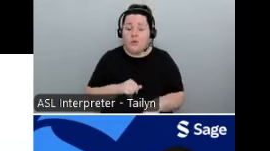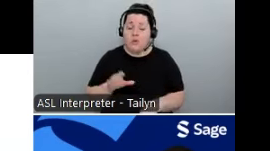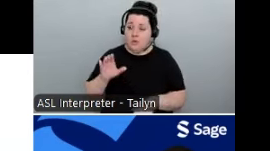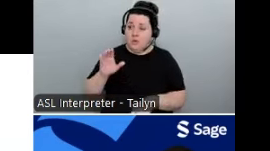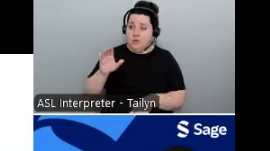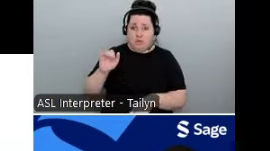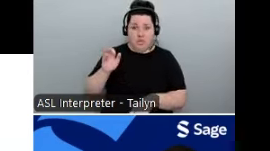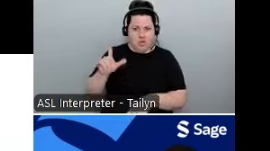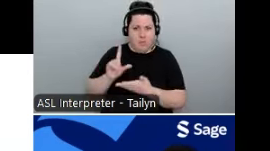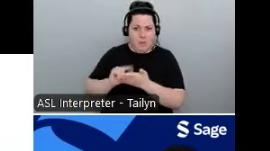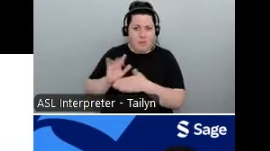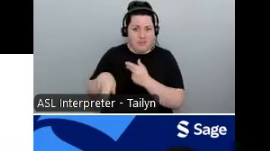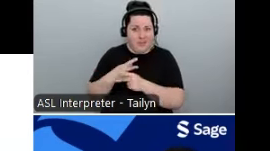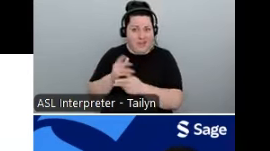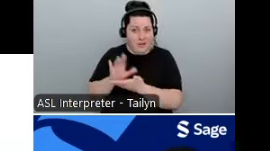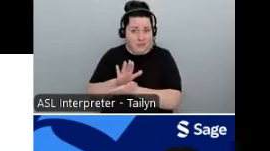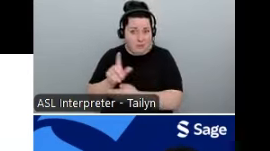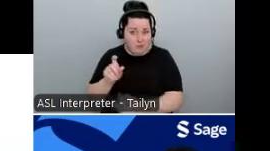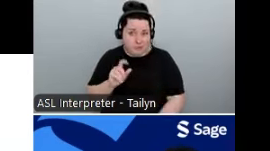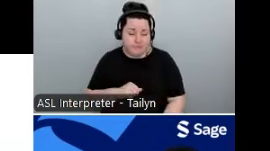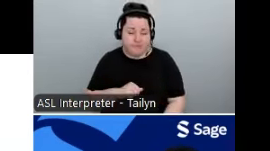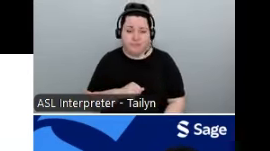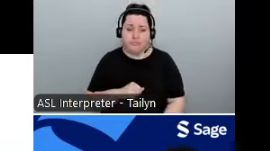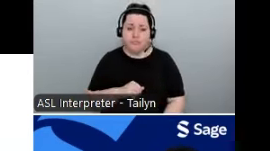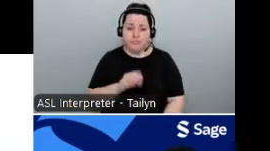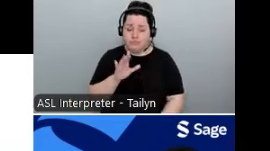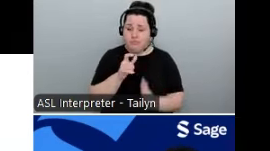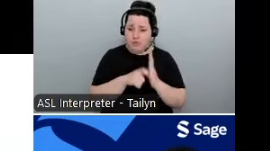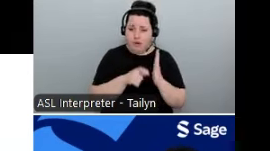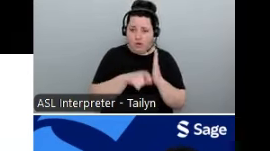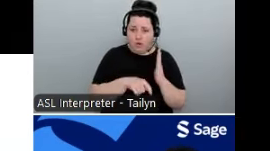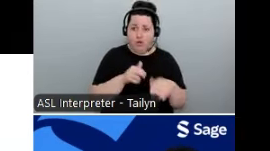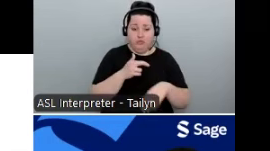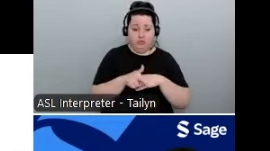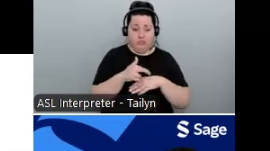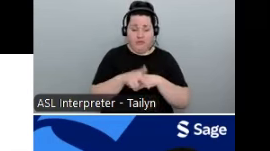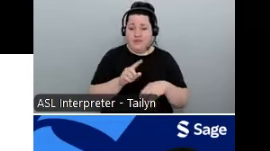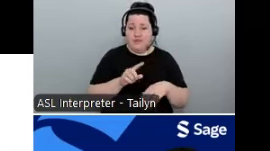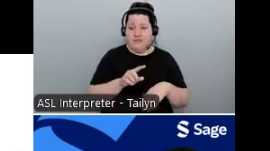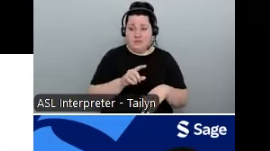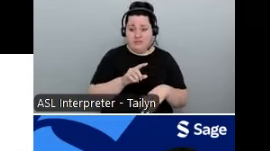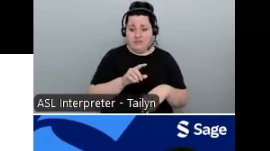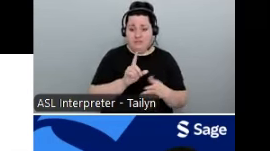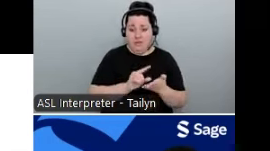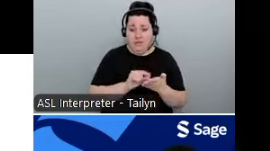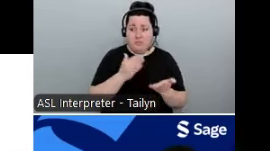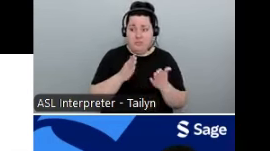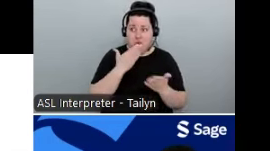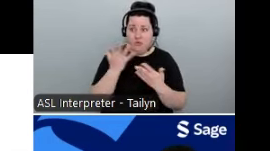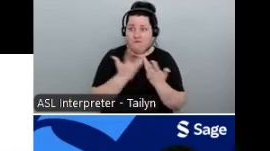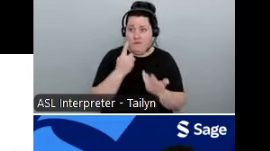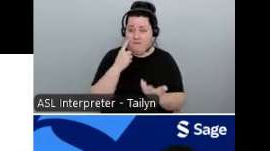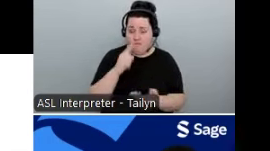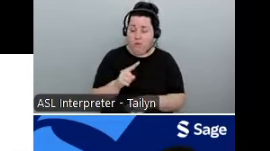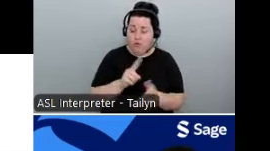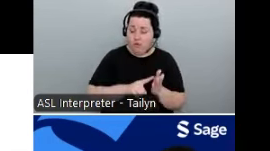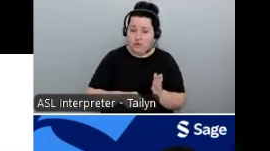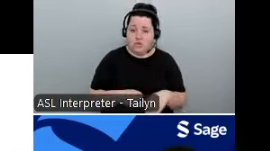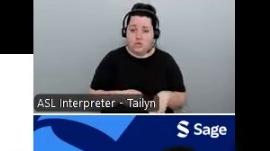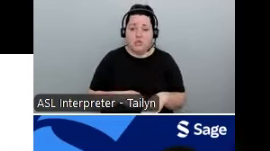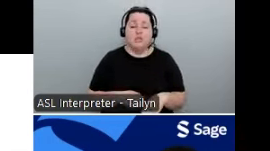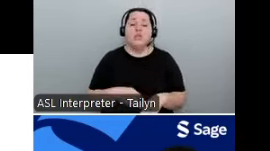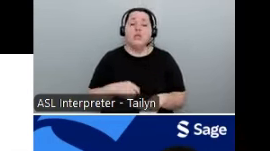publish these kinds of papers? Does your article reference publications that might be a good fit for your research? Look at the